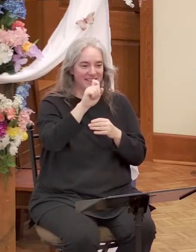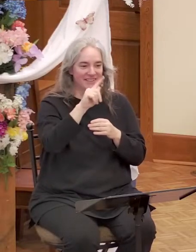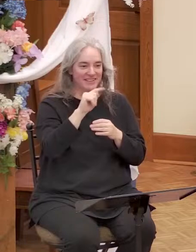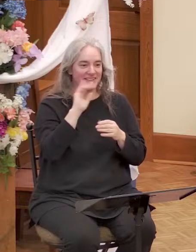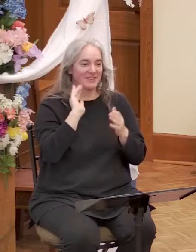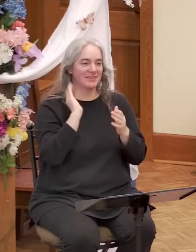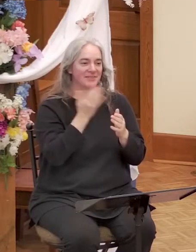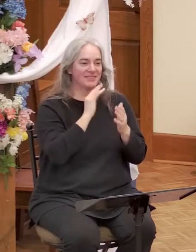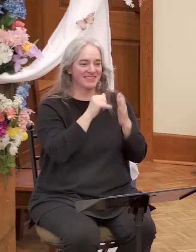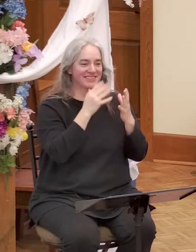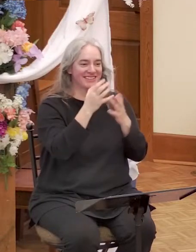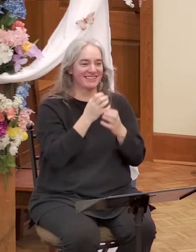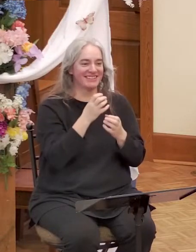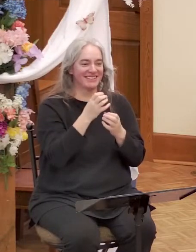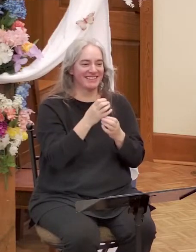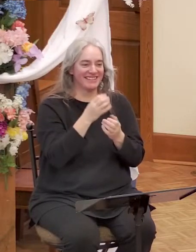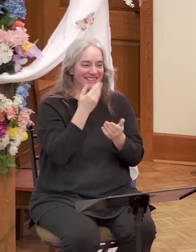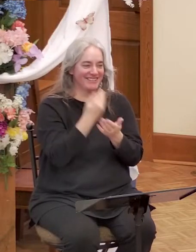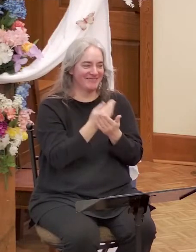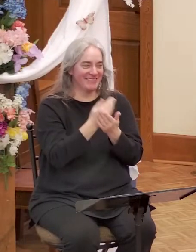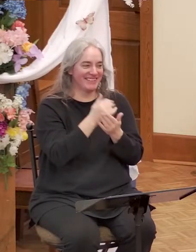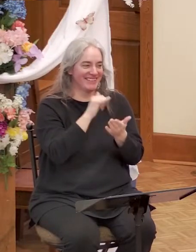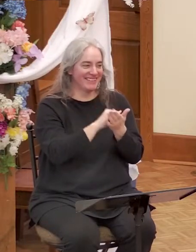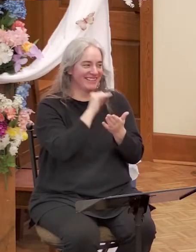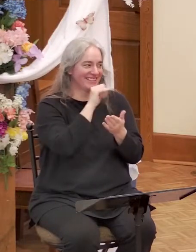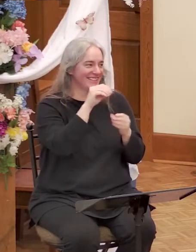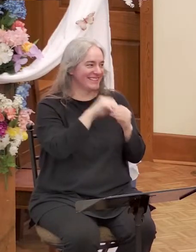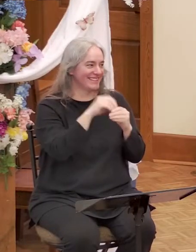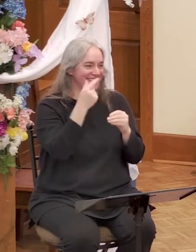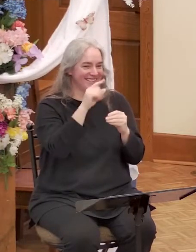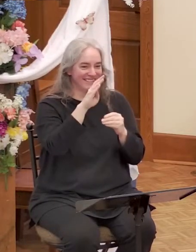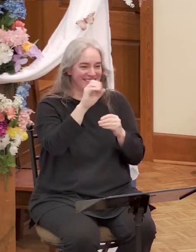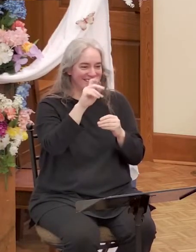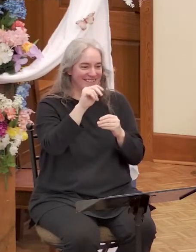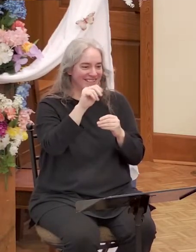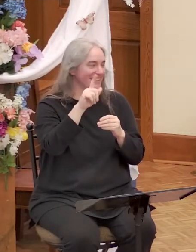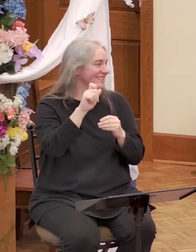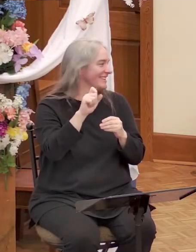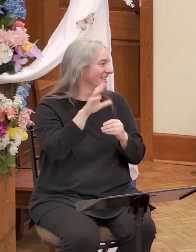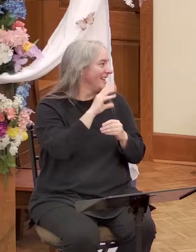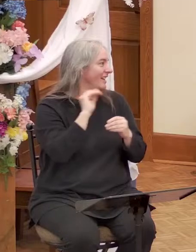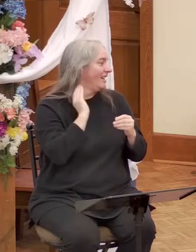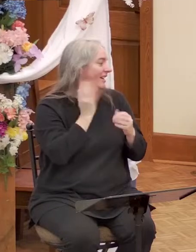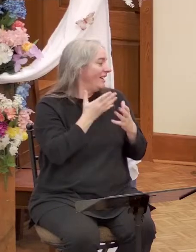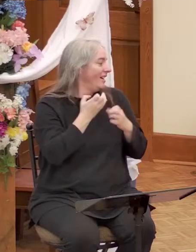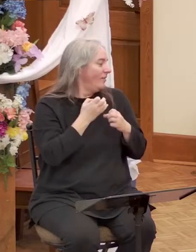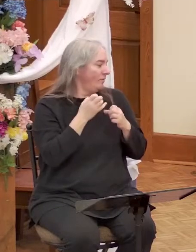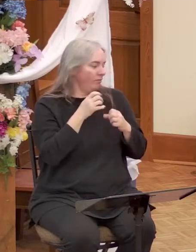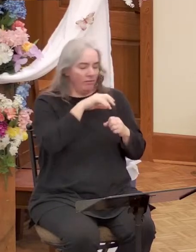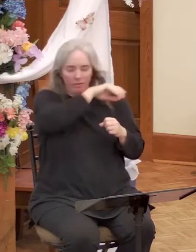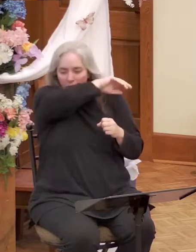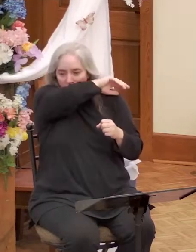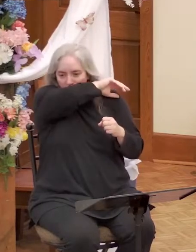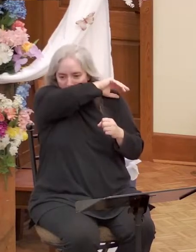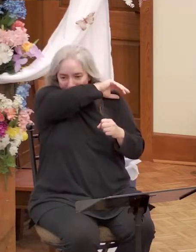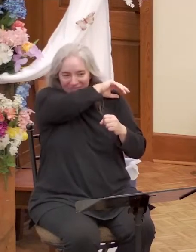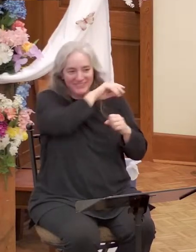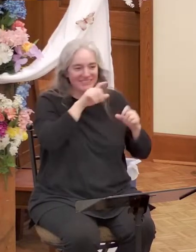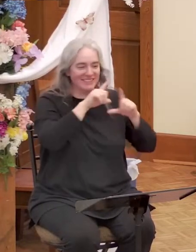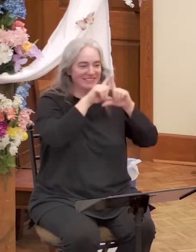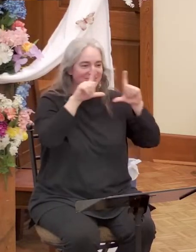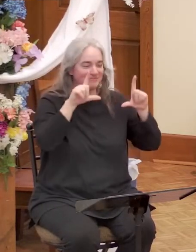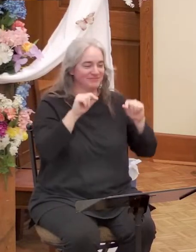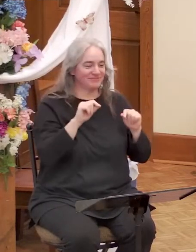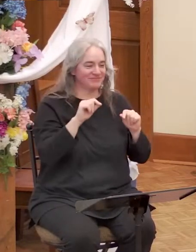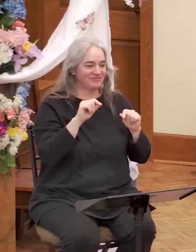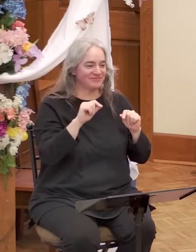plain cash that isn't in a green bottle, too. And we'll take checks made out to Loads of Love, like in the memo. Yeah, checks work, just